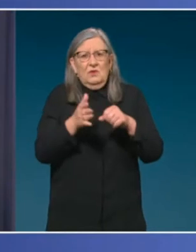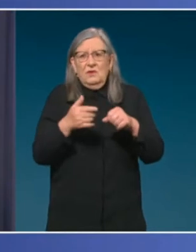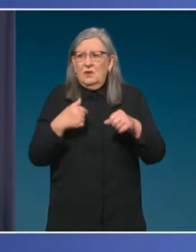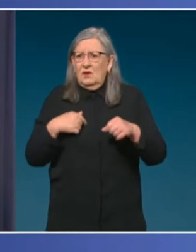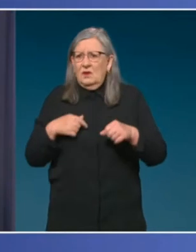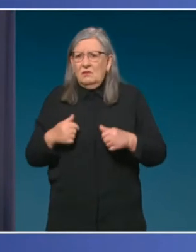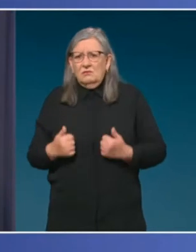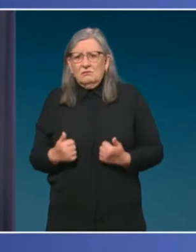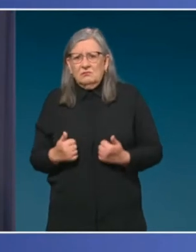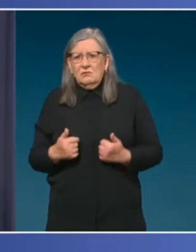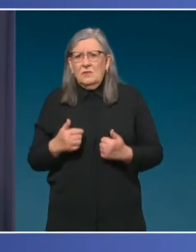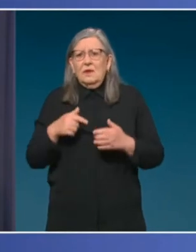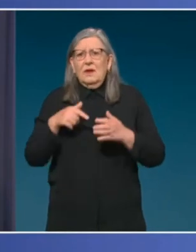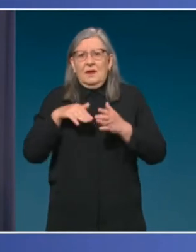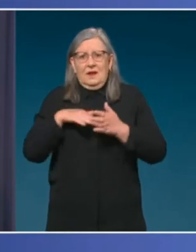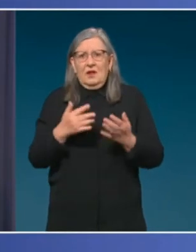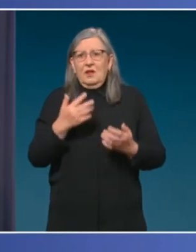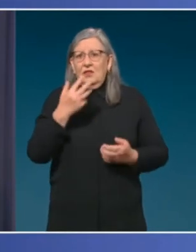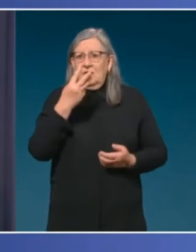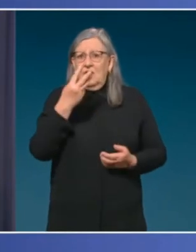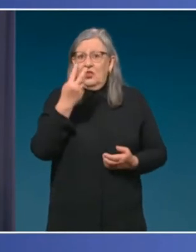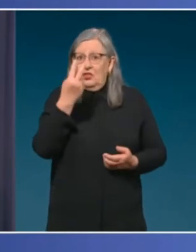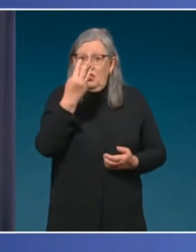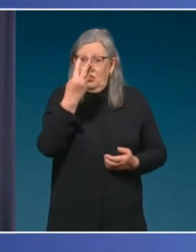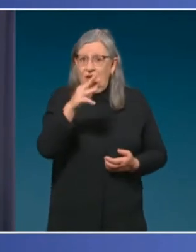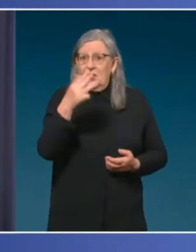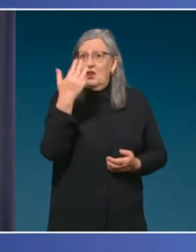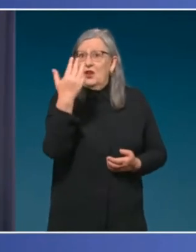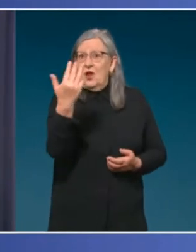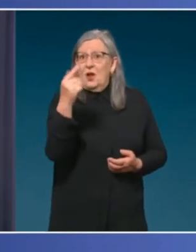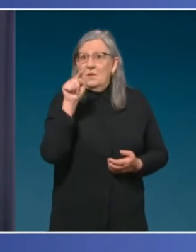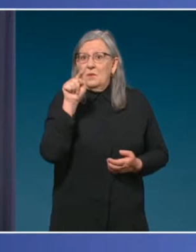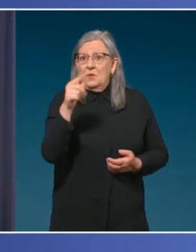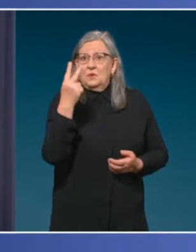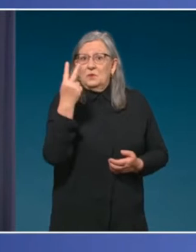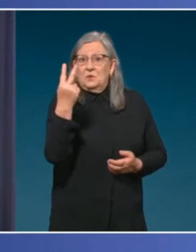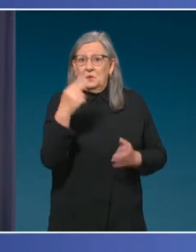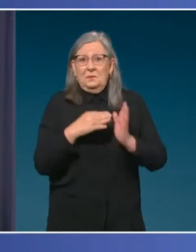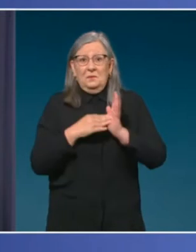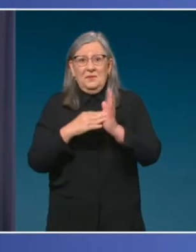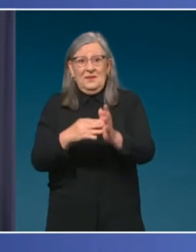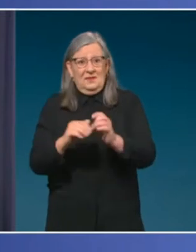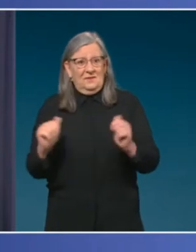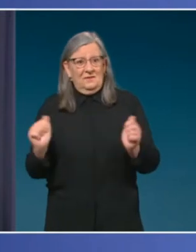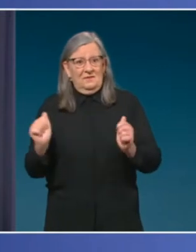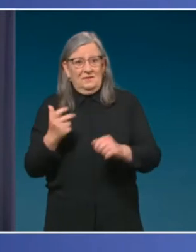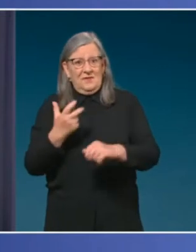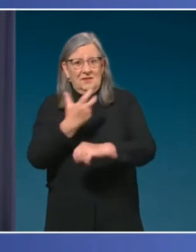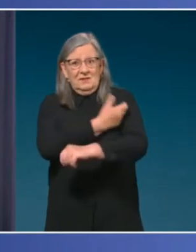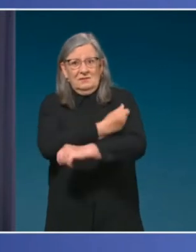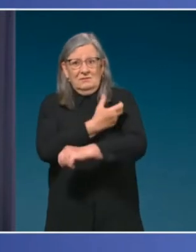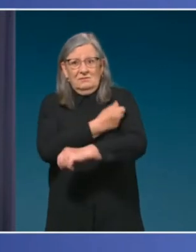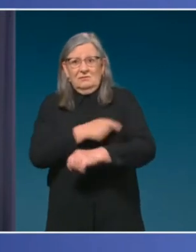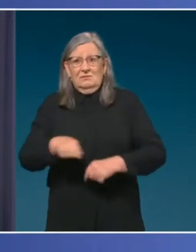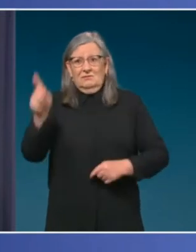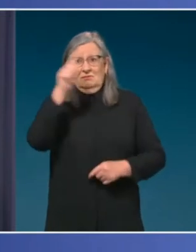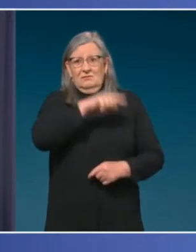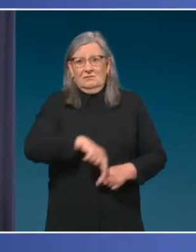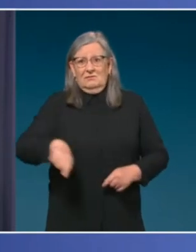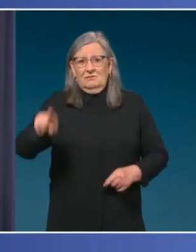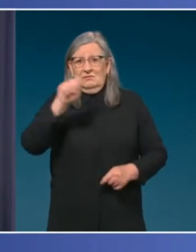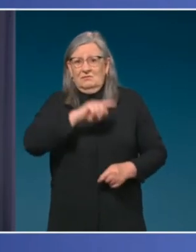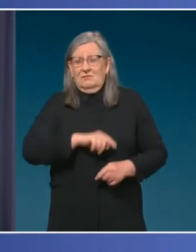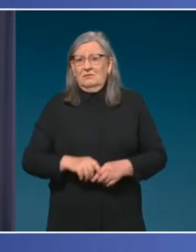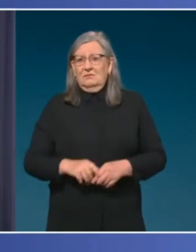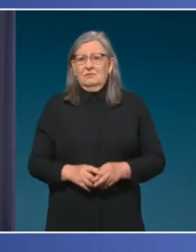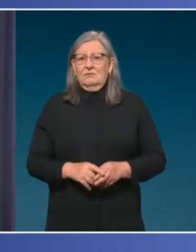39.2 million vaccinations, 92.4% first doses, 87% second